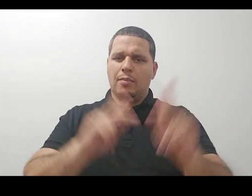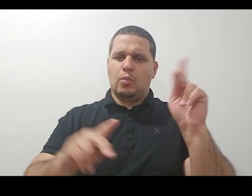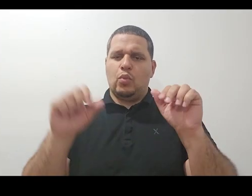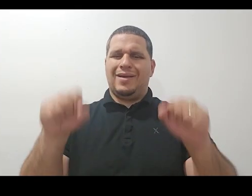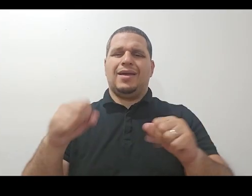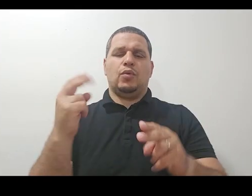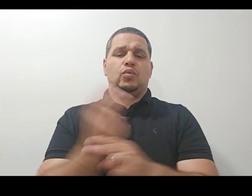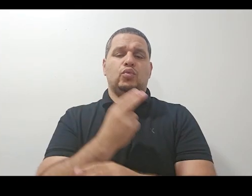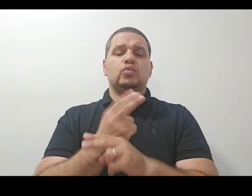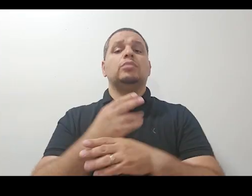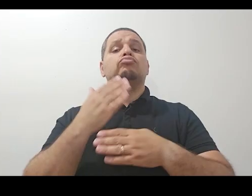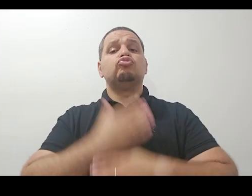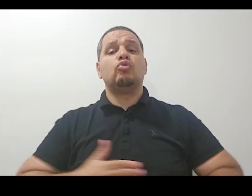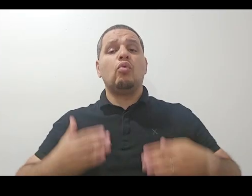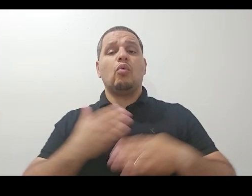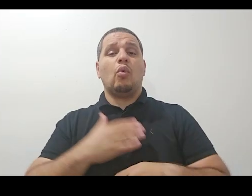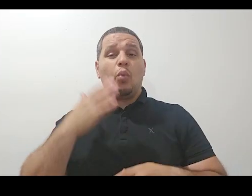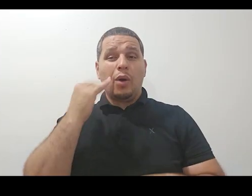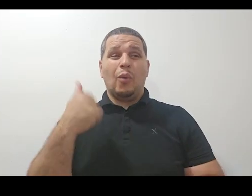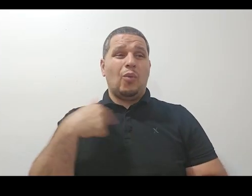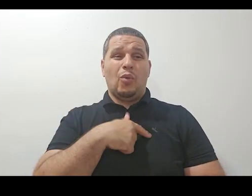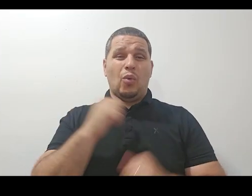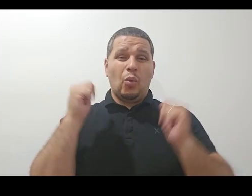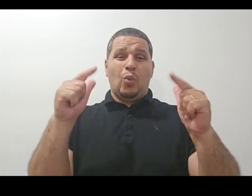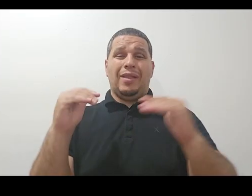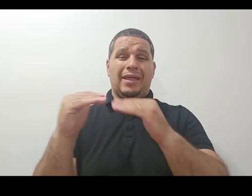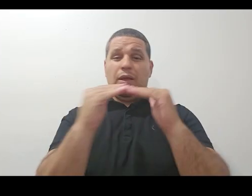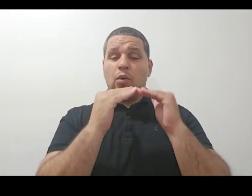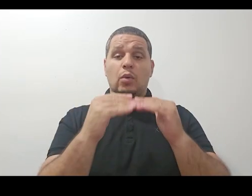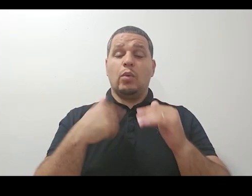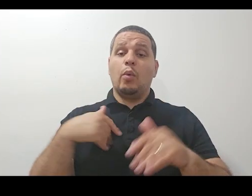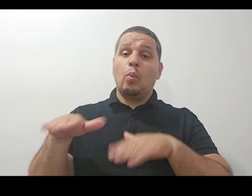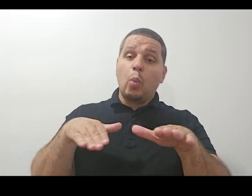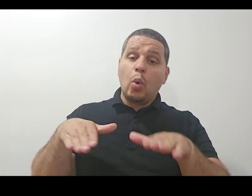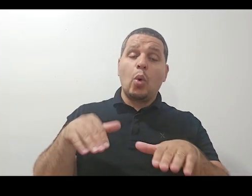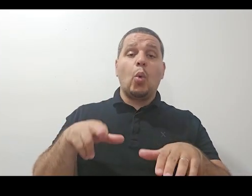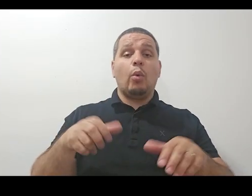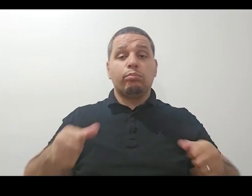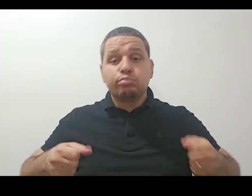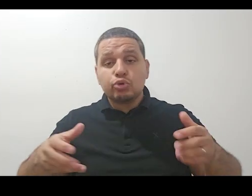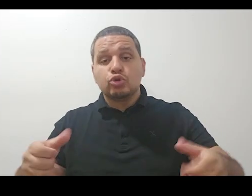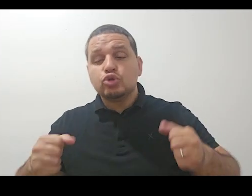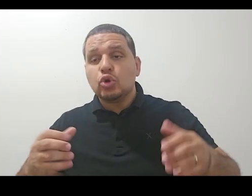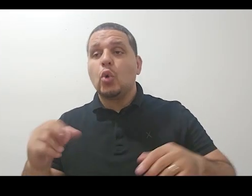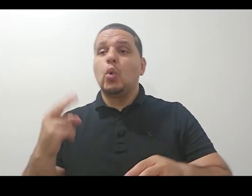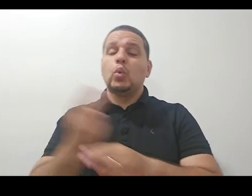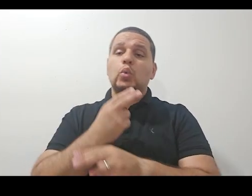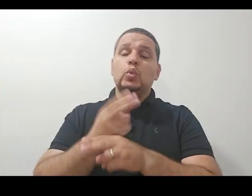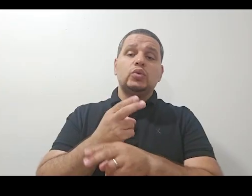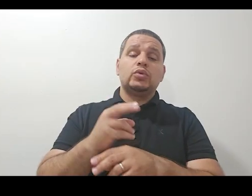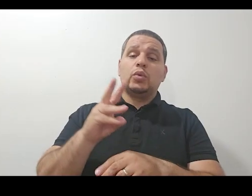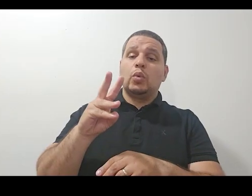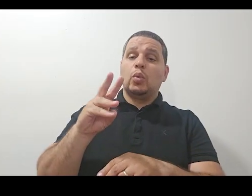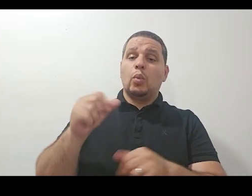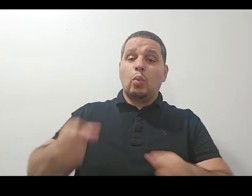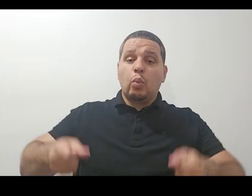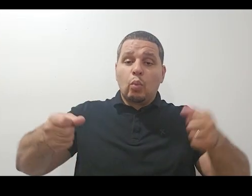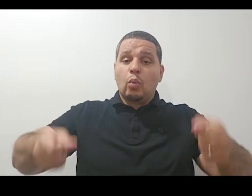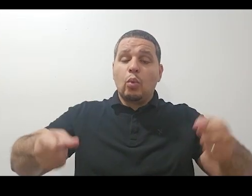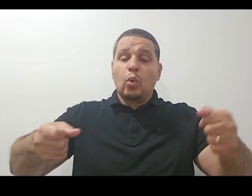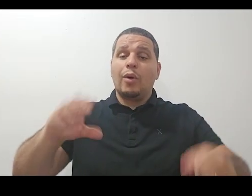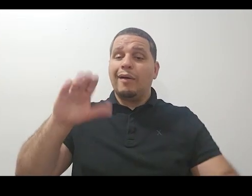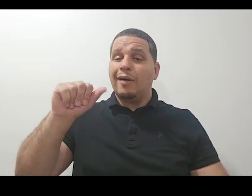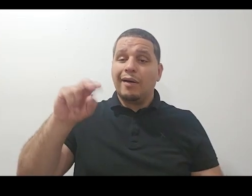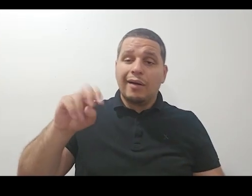for everyone to be able to utilize and enjoy, because we're all equal. Whether we're pushing, whether we're walking, whether we're using